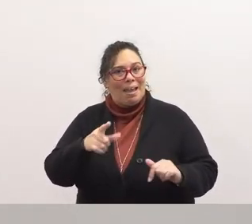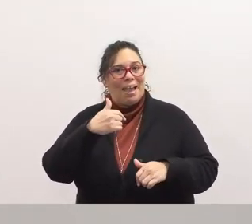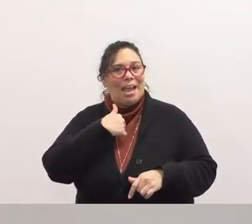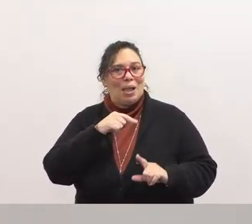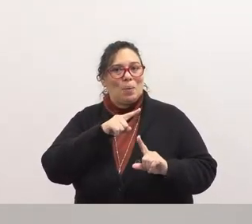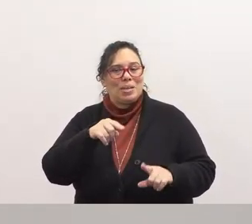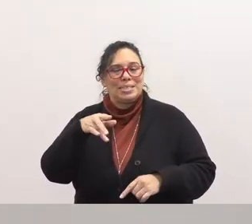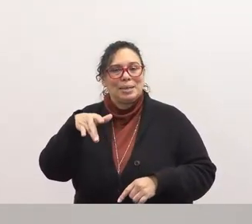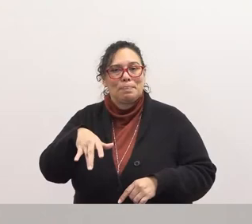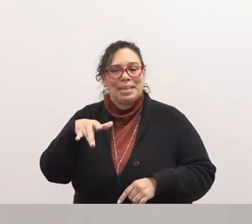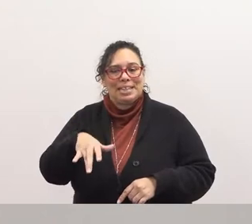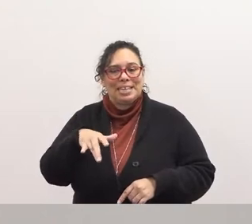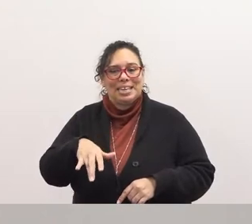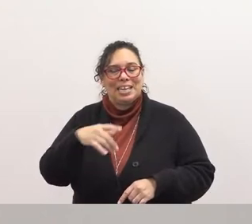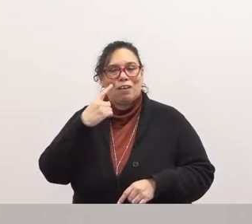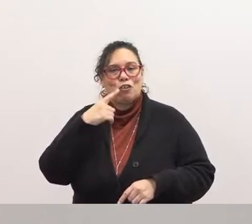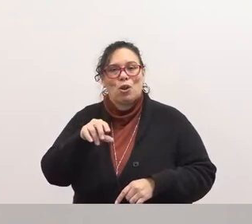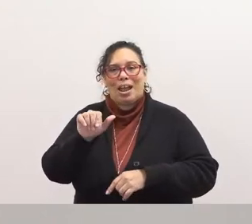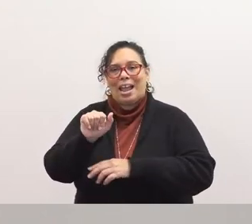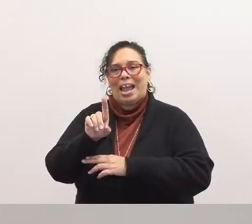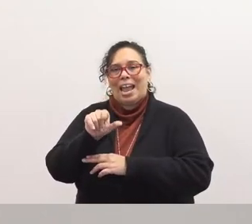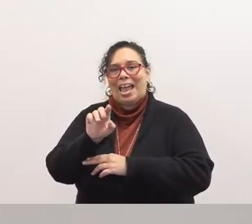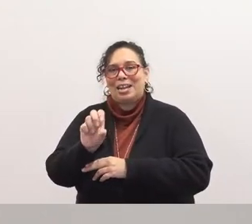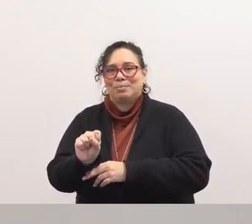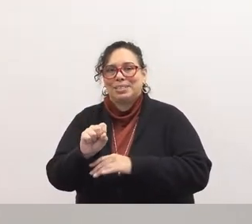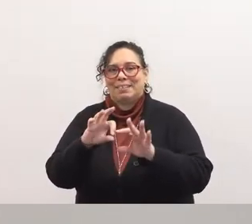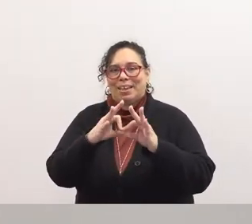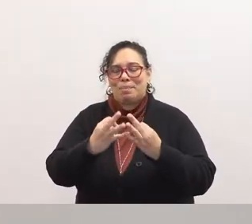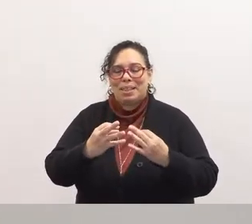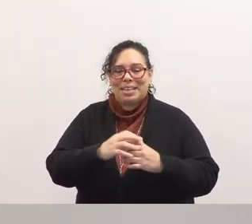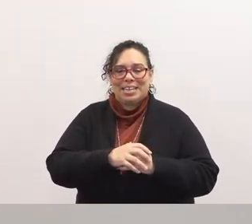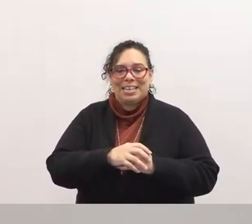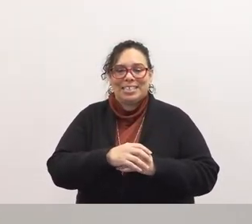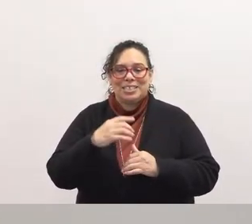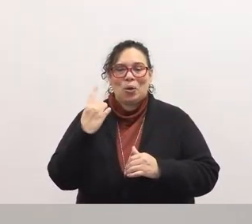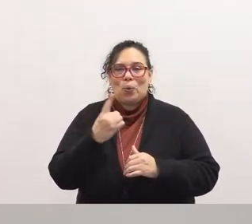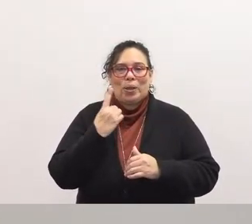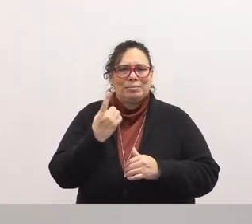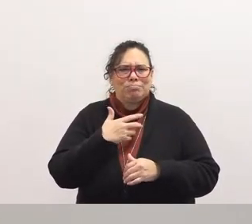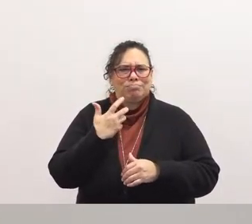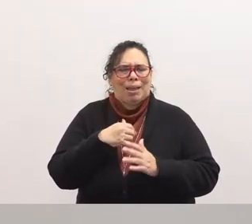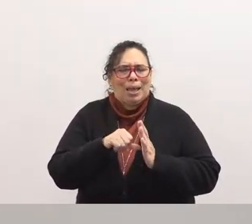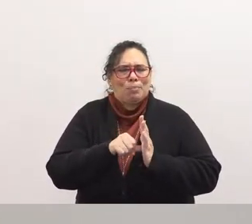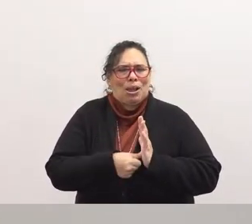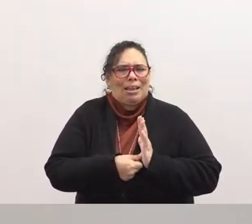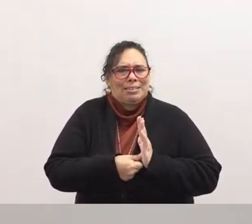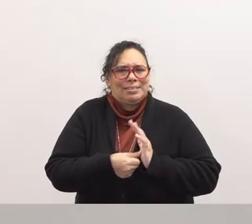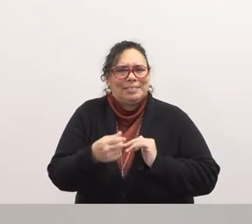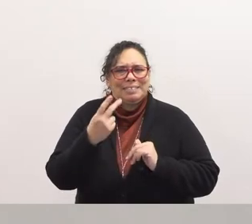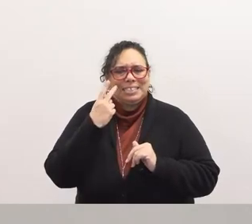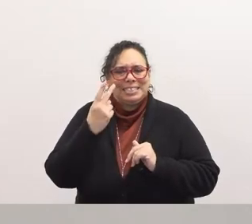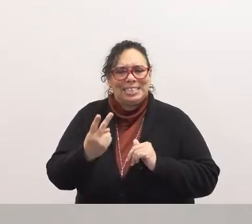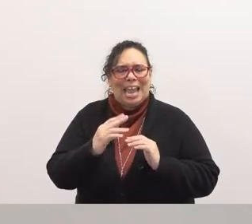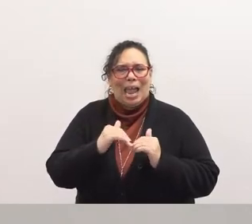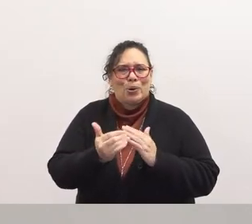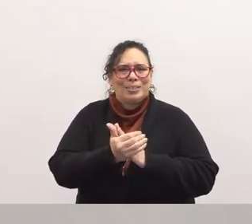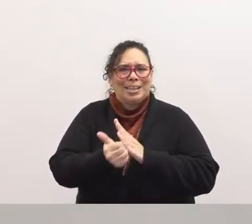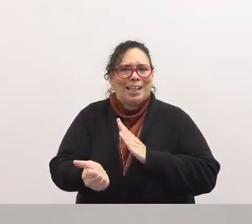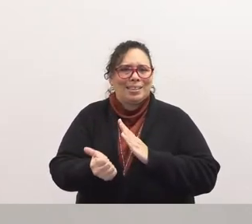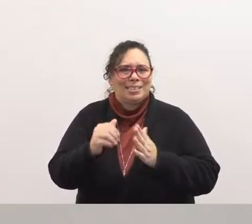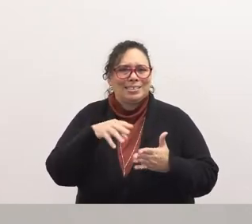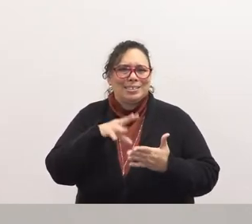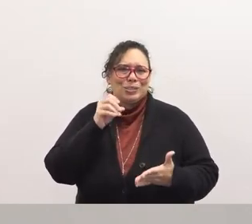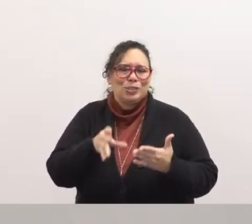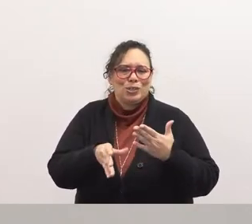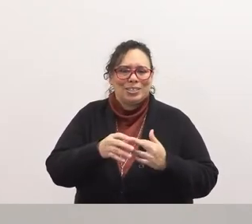to Milliken for the Adams Family. And it's always so impressive to see how talented our students